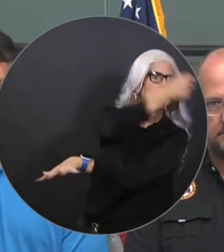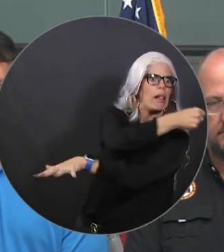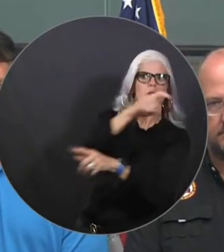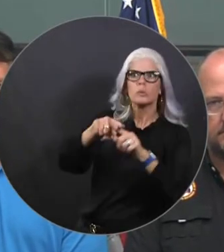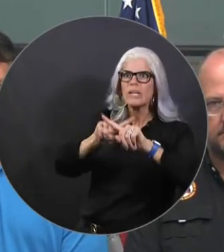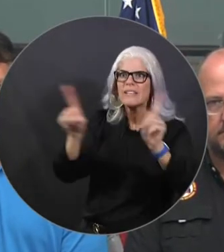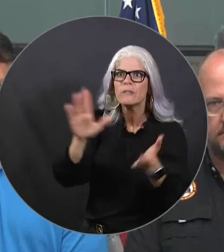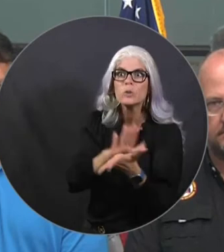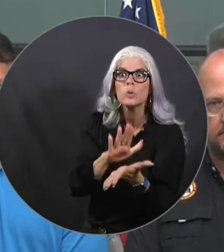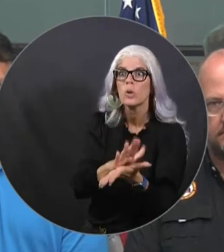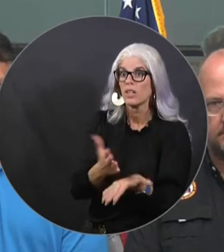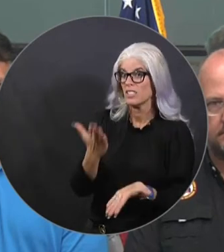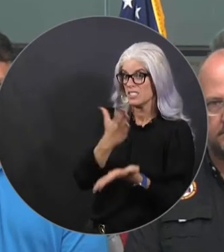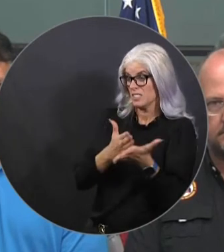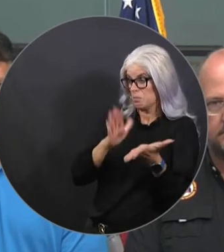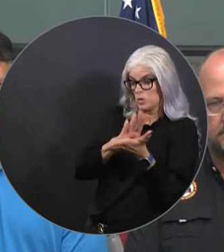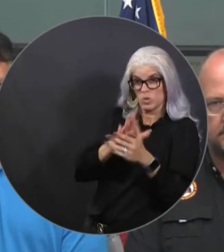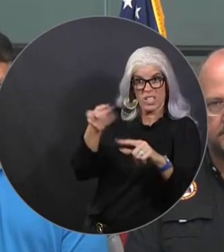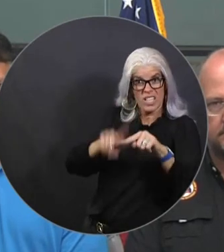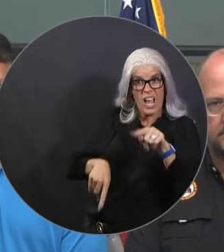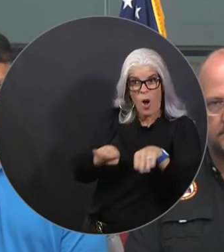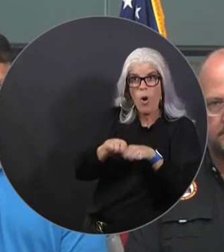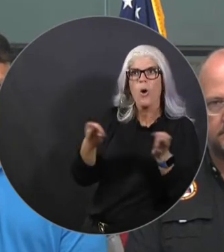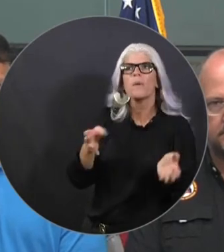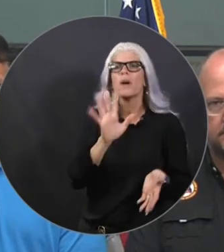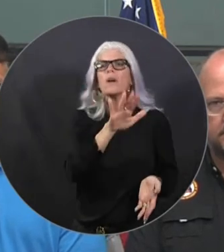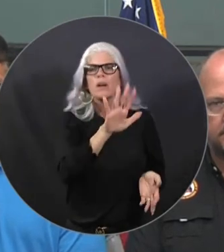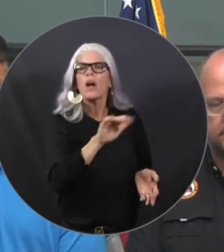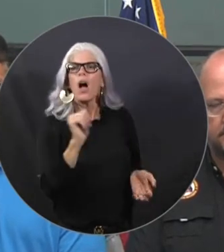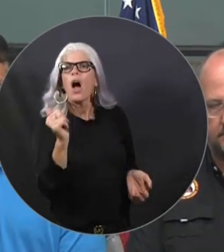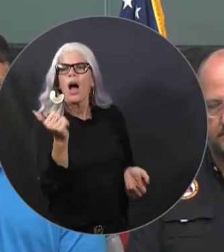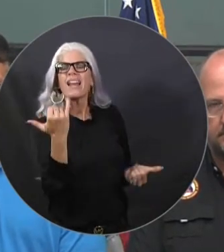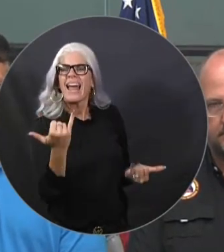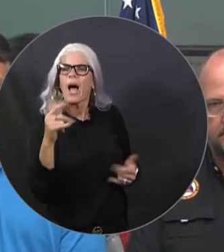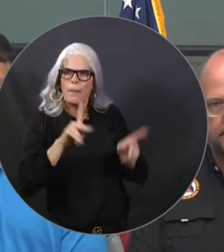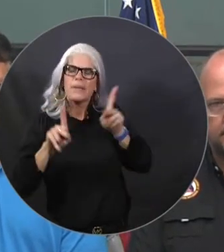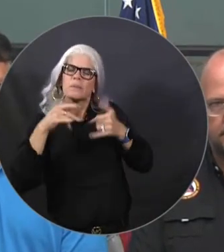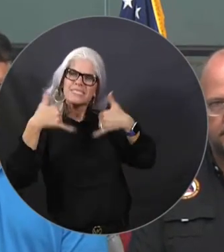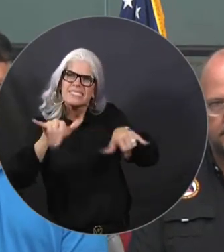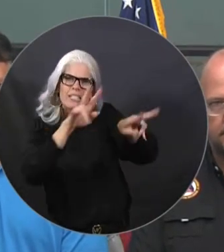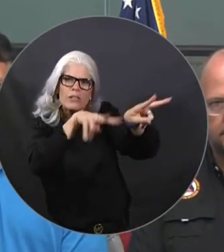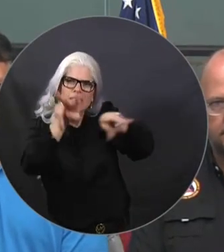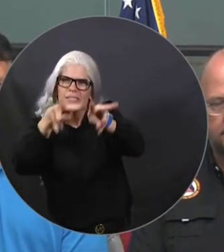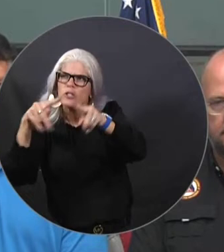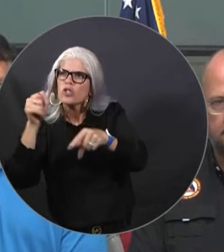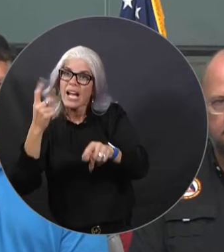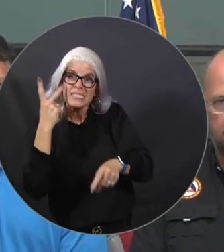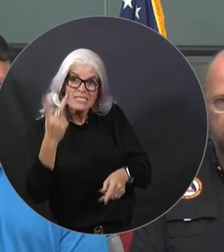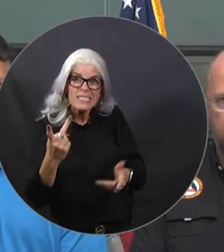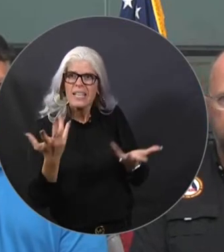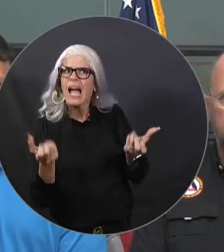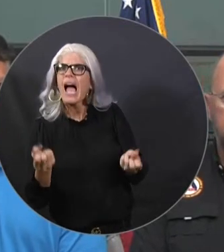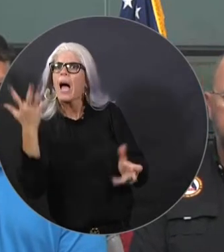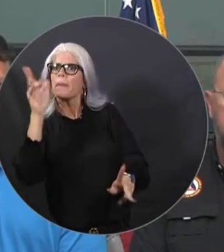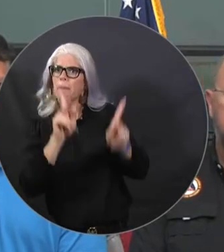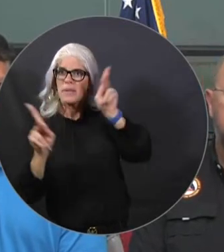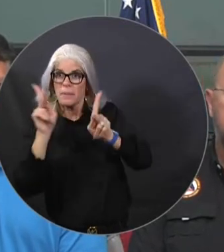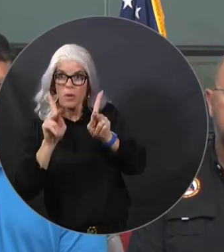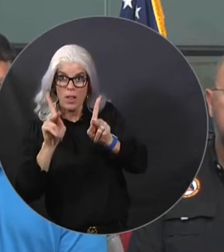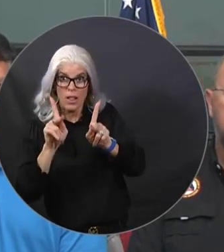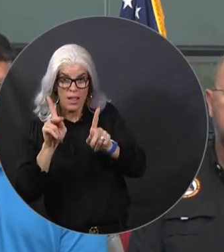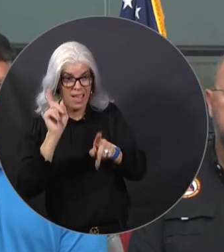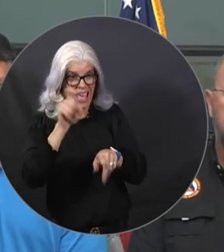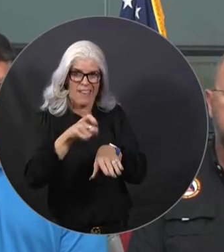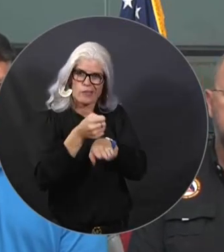to be able to open for Well, I think they're all still assessing that. I think that they're looking to see exactly how many people are going to be displaced.